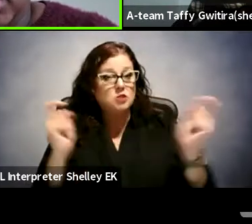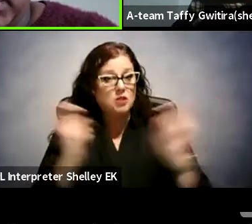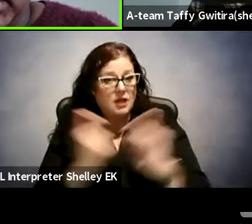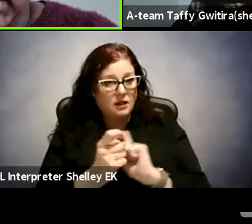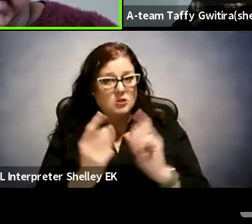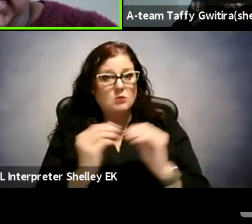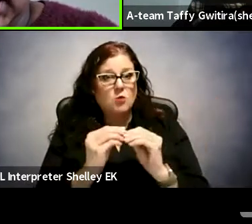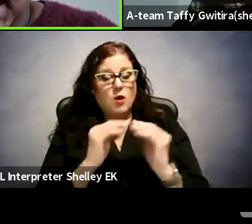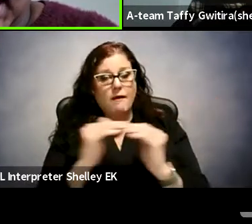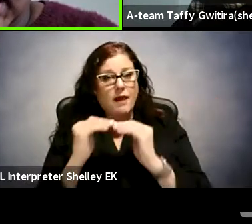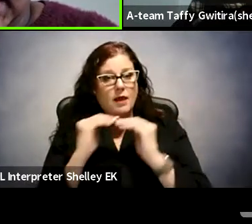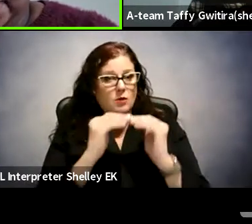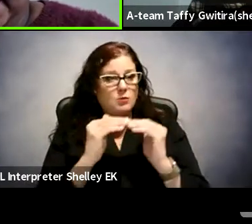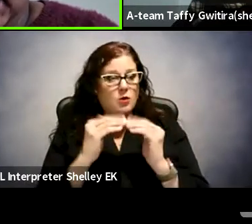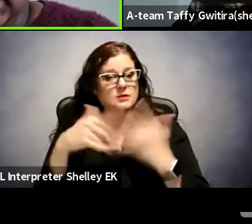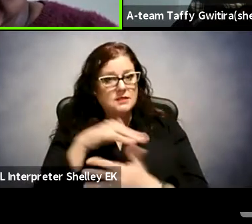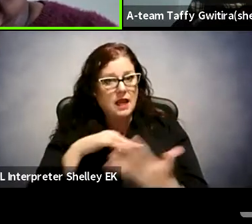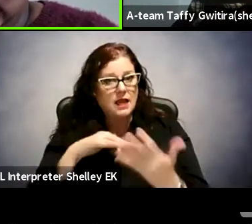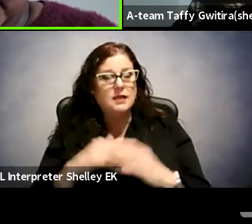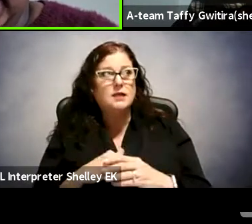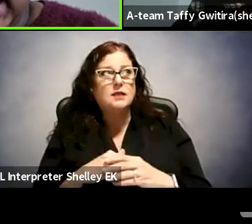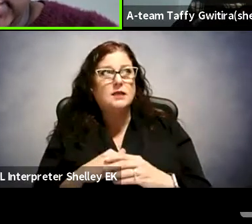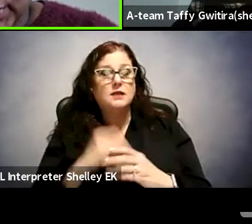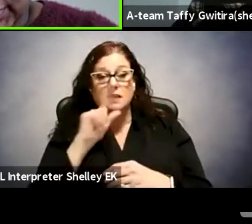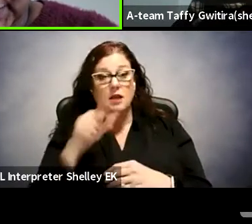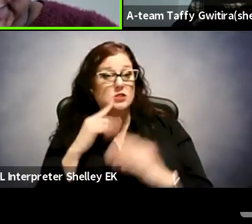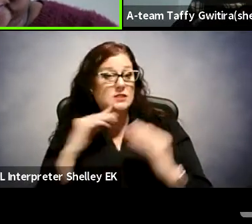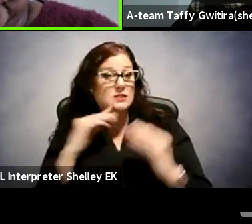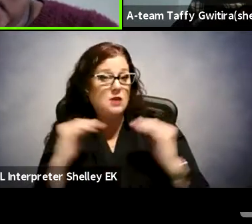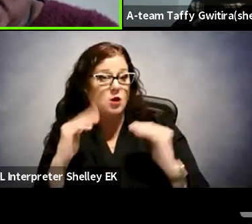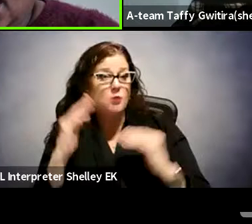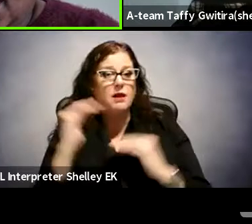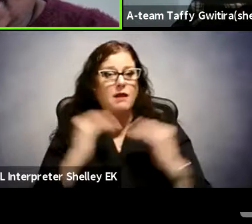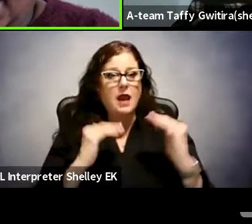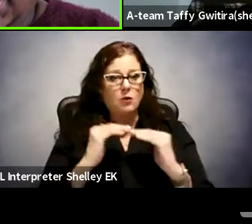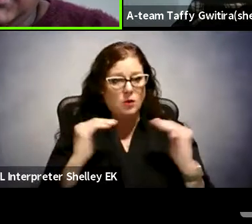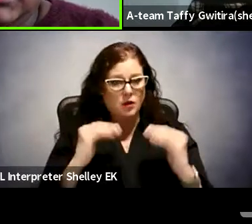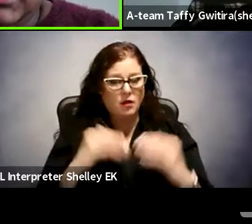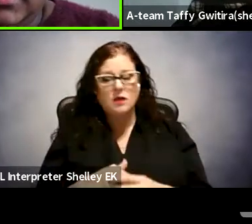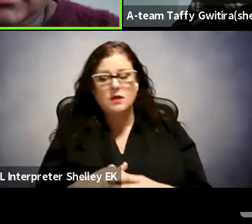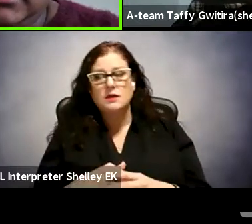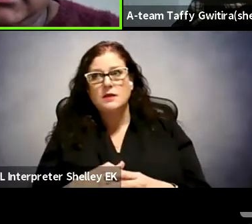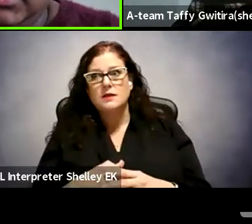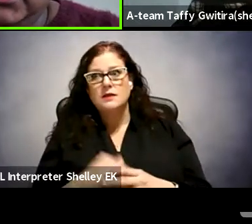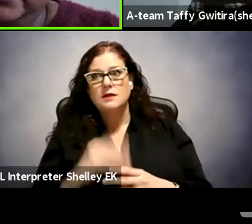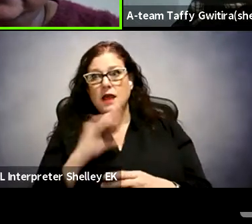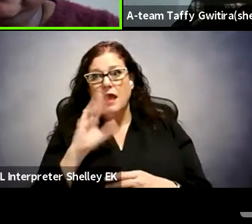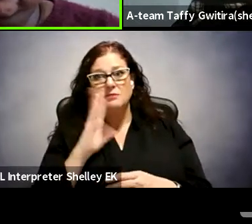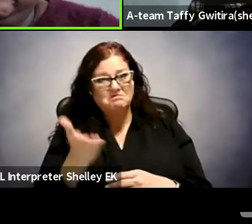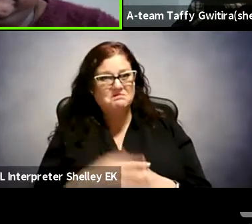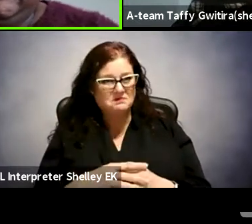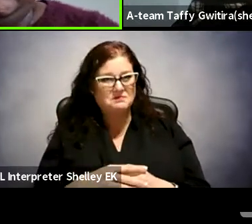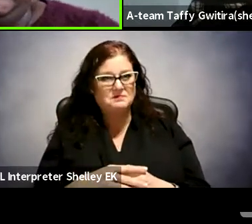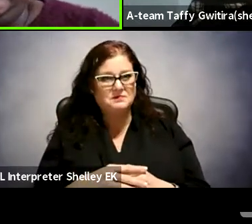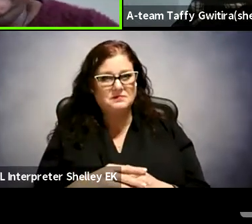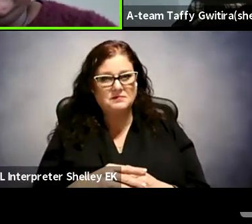more equitable society, not just equal, but equitable. And yeah, so.